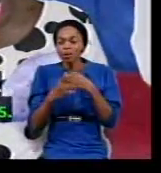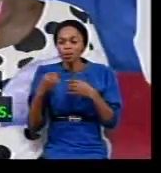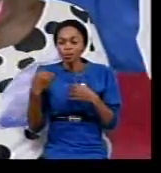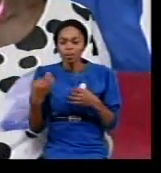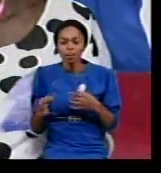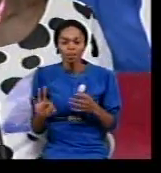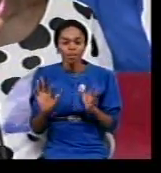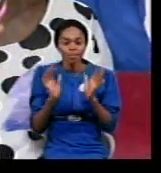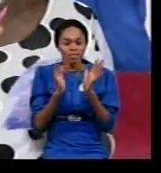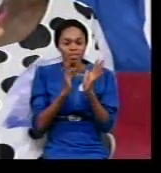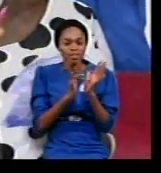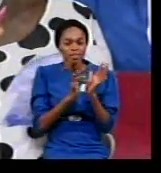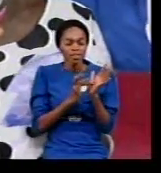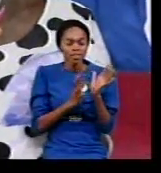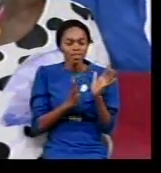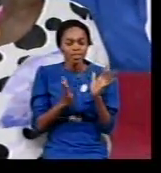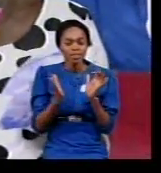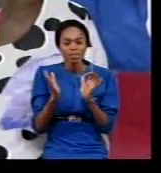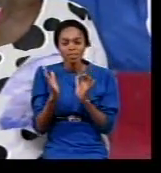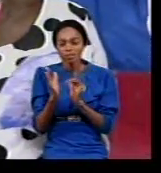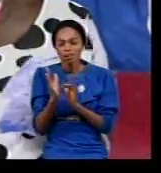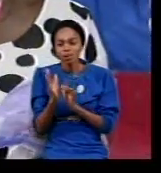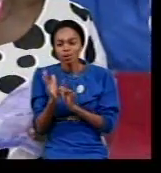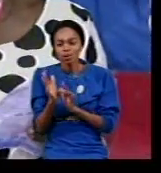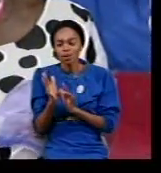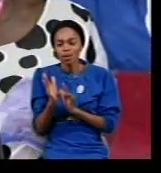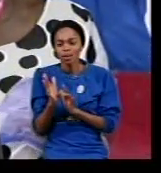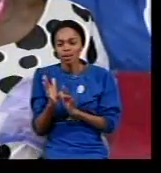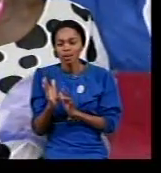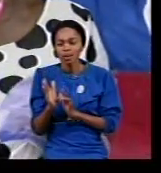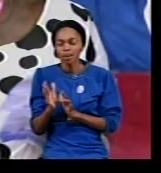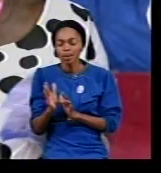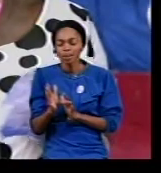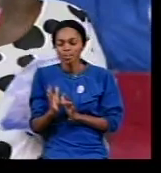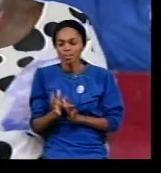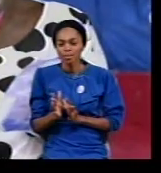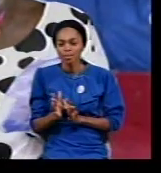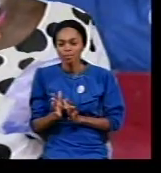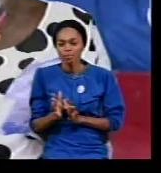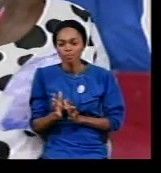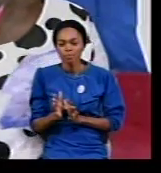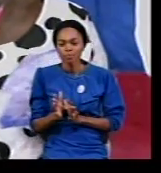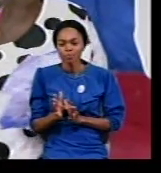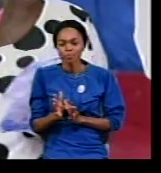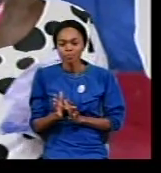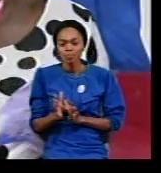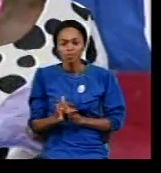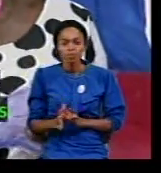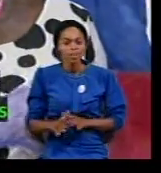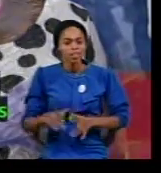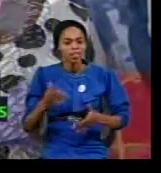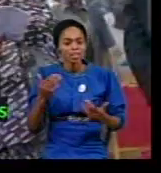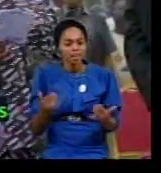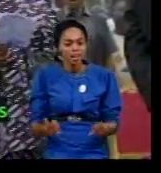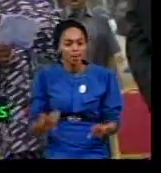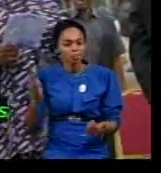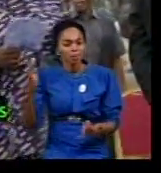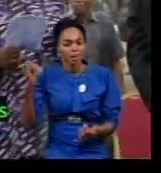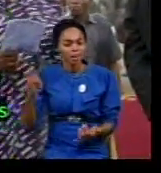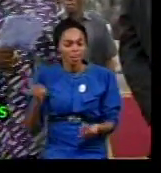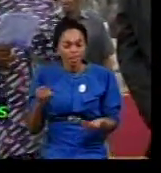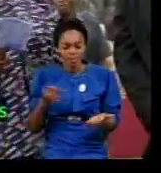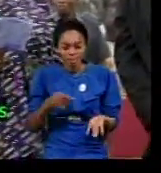shall my word be that goeth out of my mouth. It shall not return unto